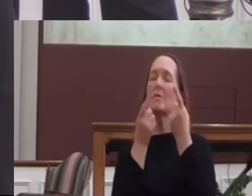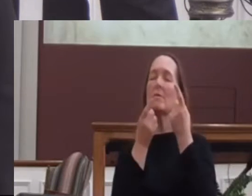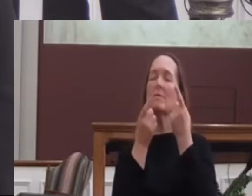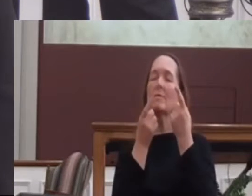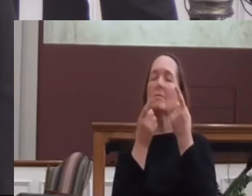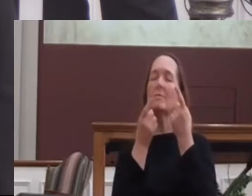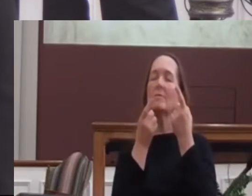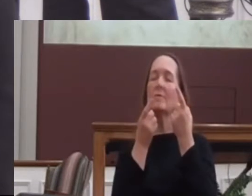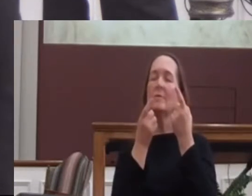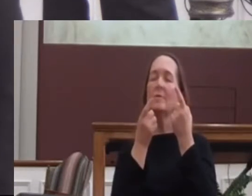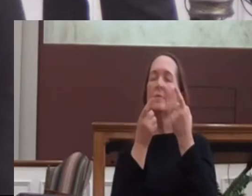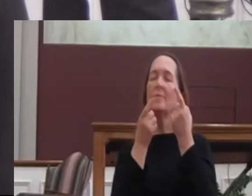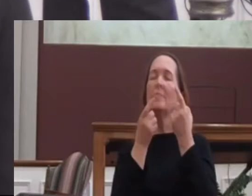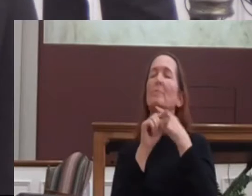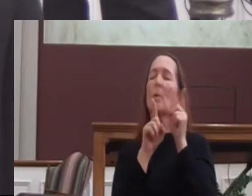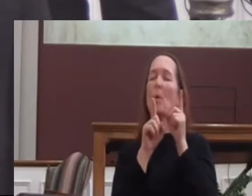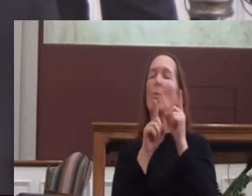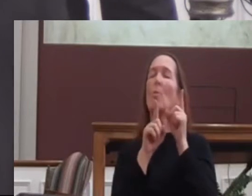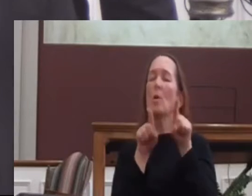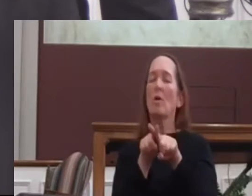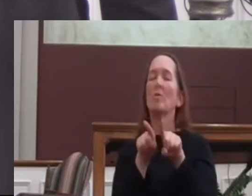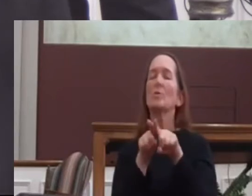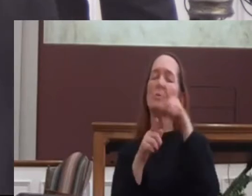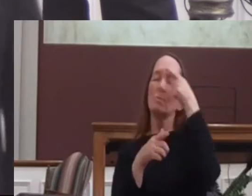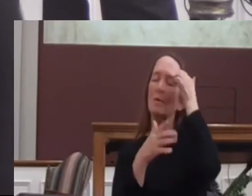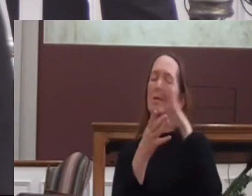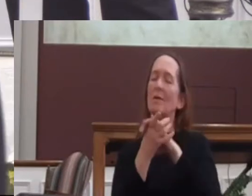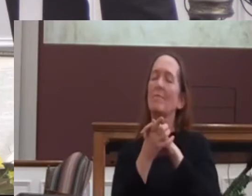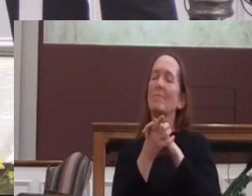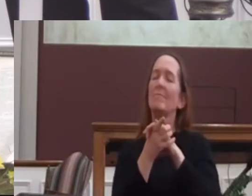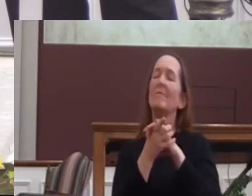We all know that we're sinners and we fall short.